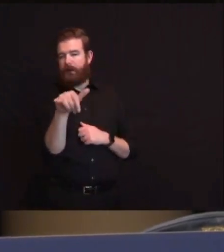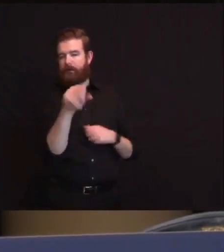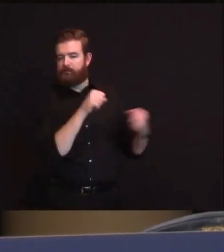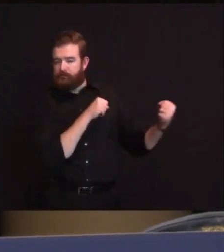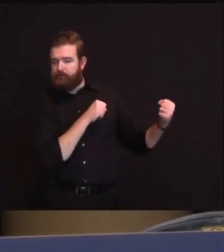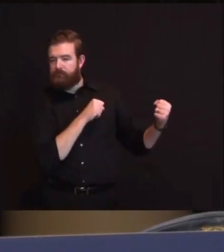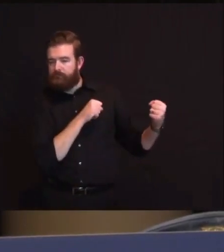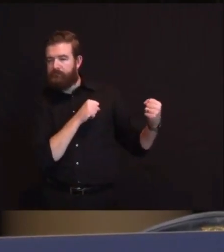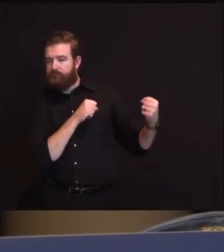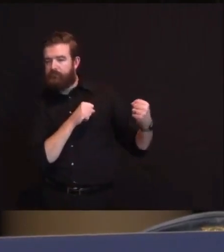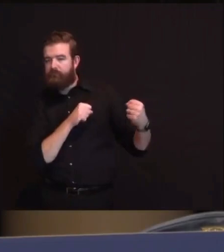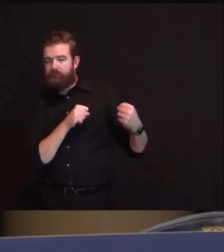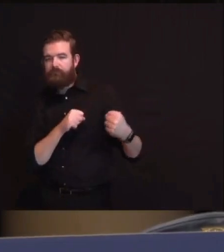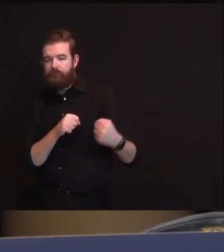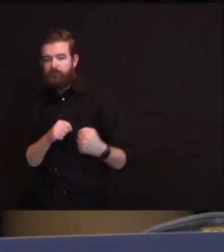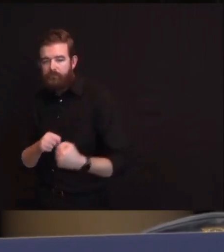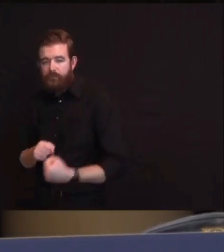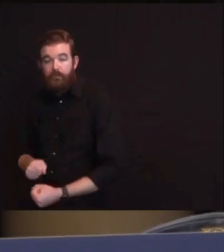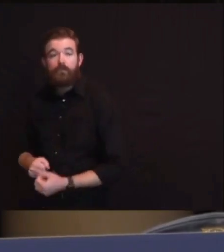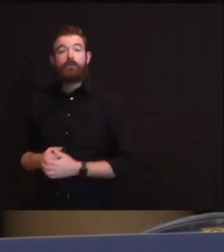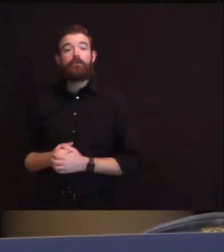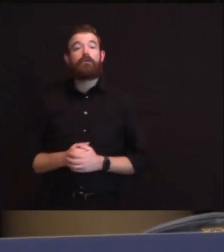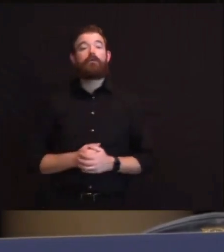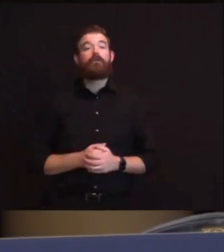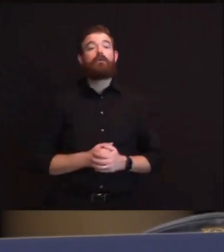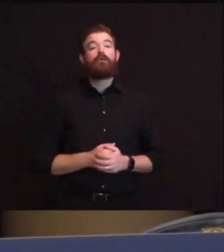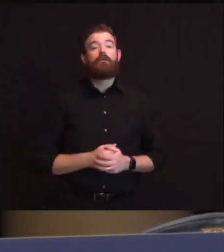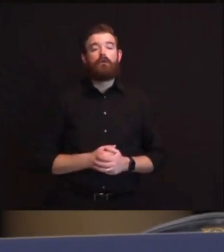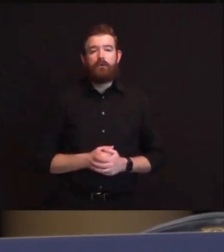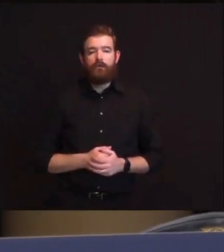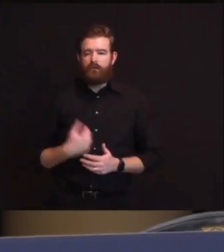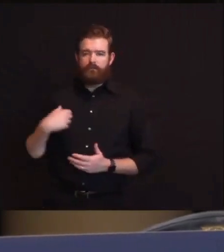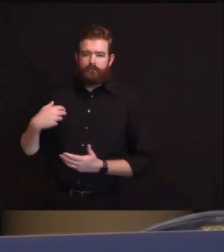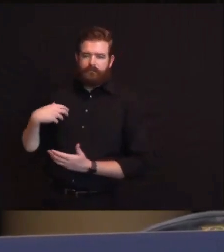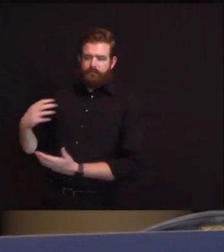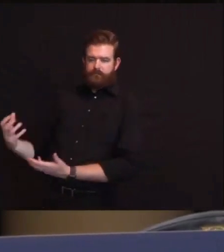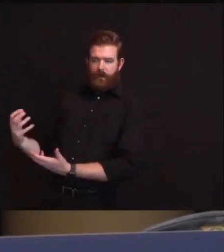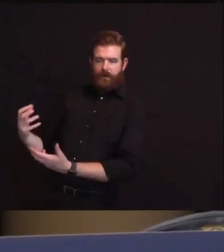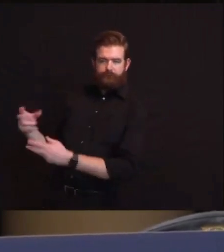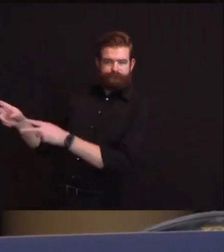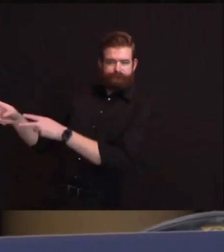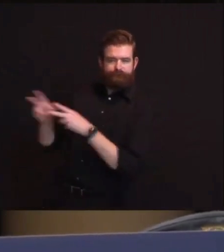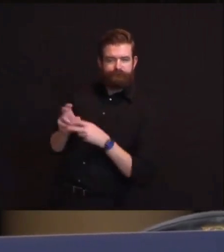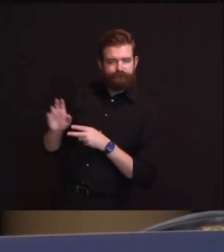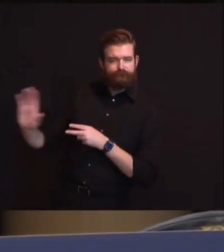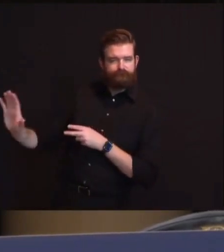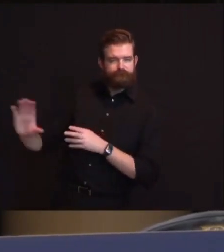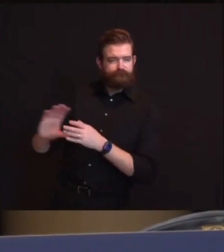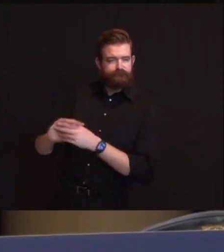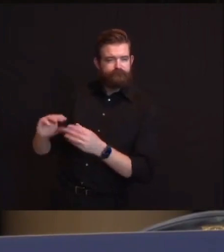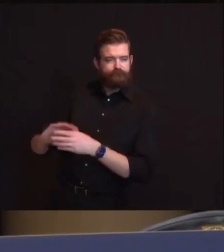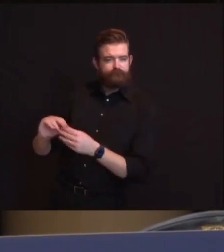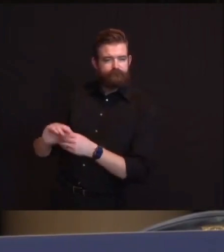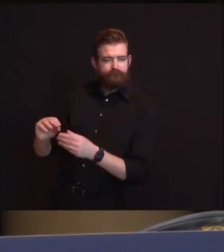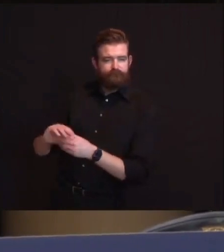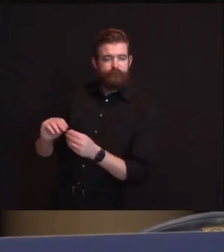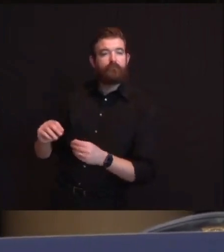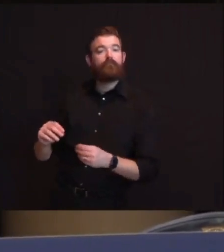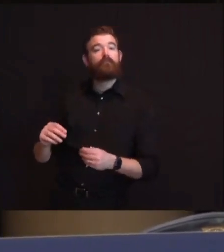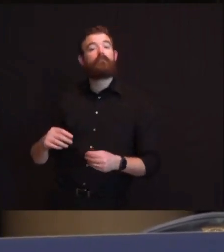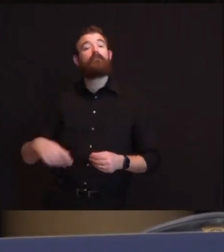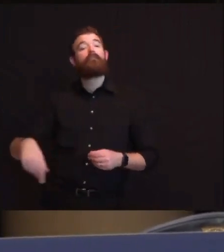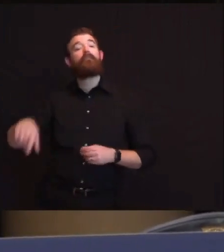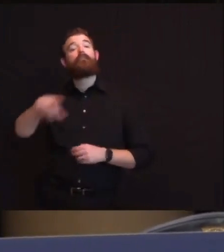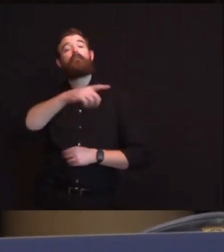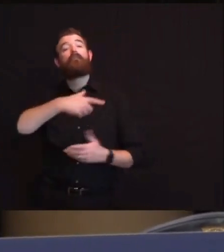just to echo both yours and Judy's remarks about the social gatherings, I think one thing Dr. Birx